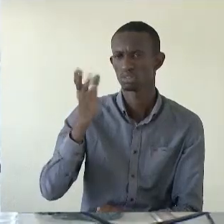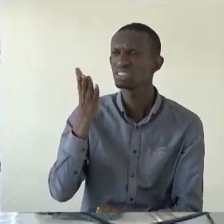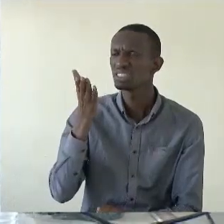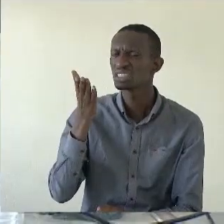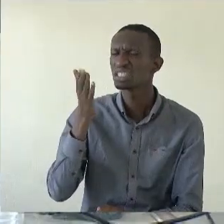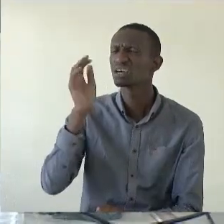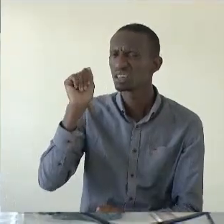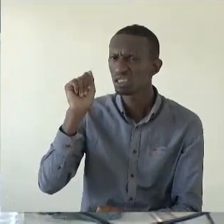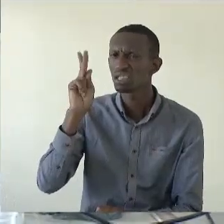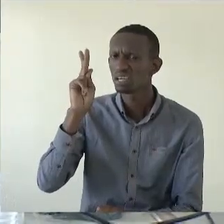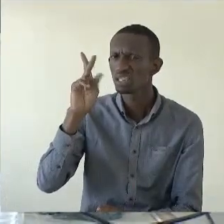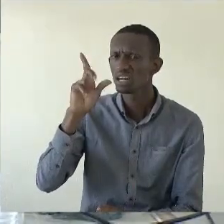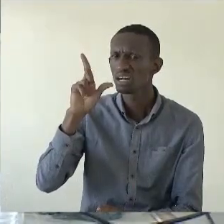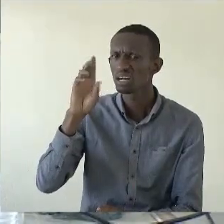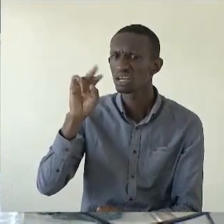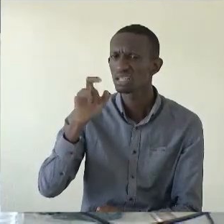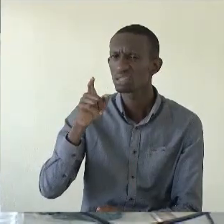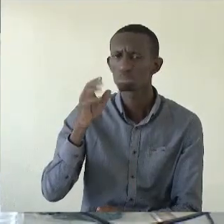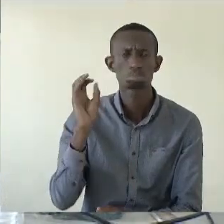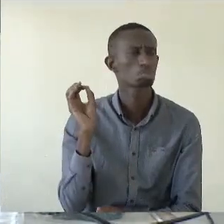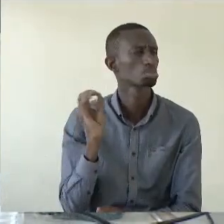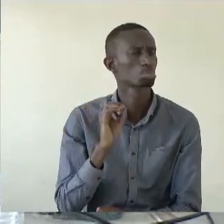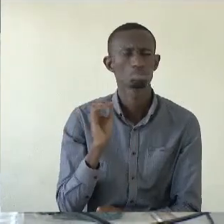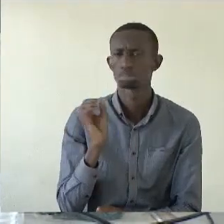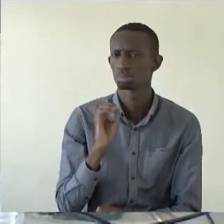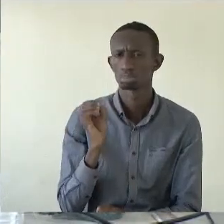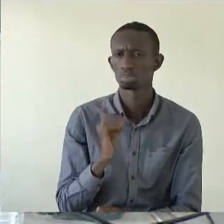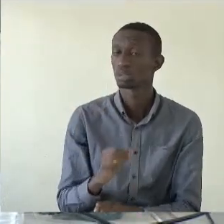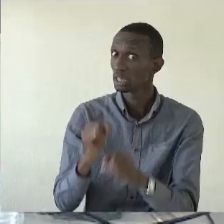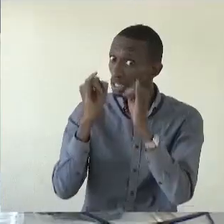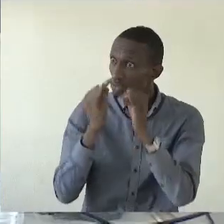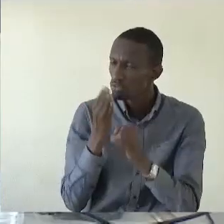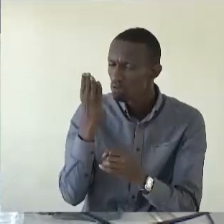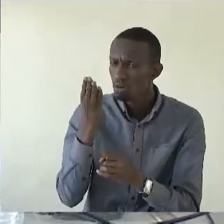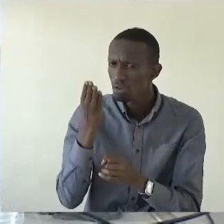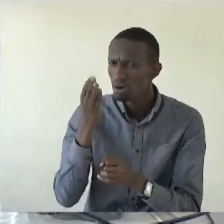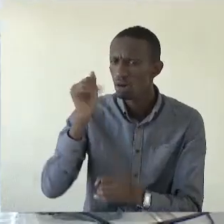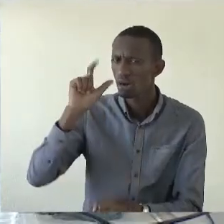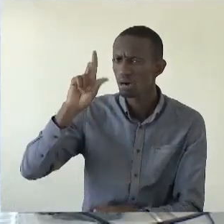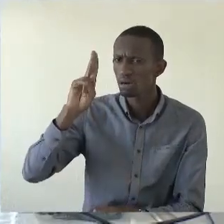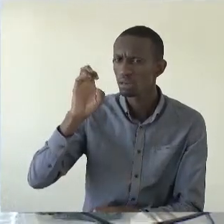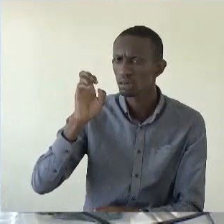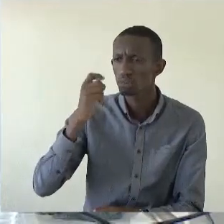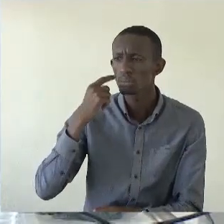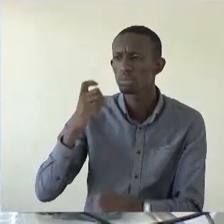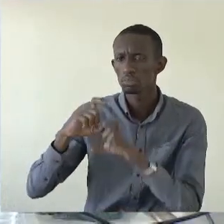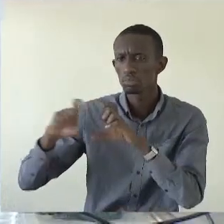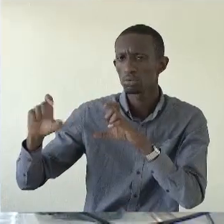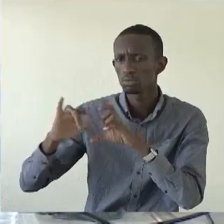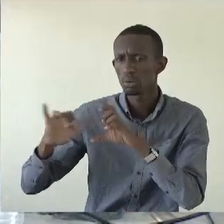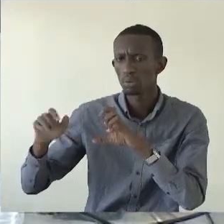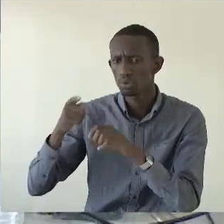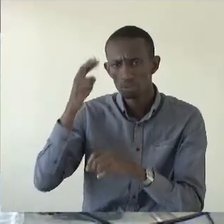alkane, then that means you remember the general formula for the alkane, 2n+2. So if it was an